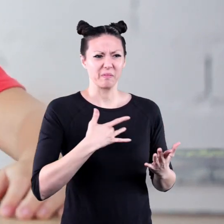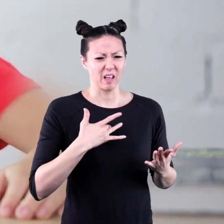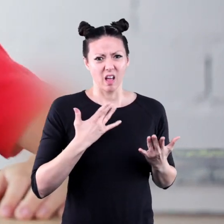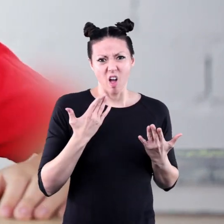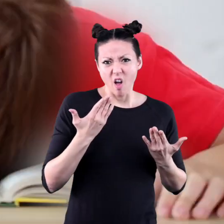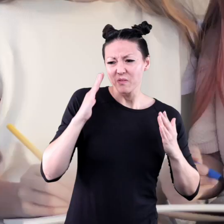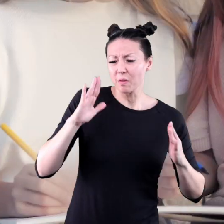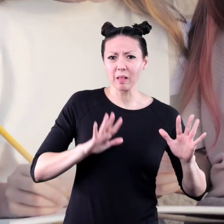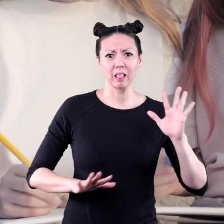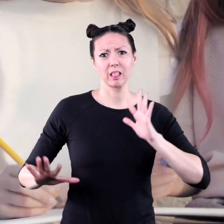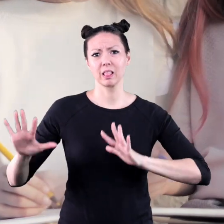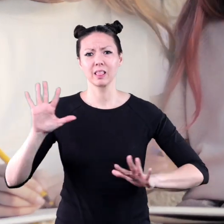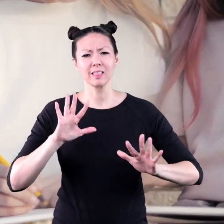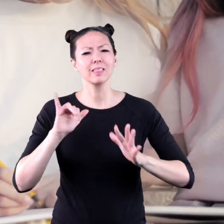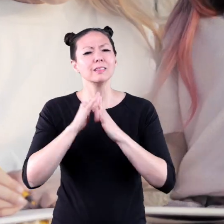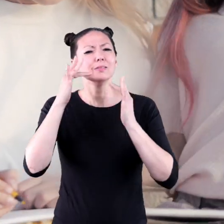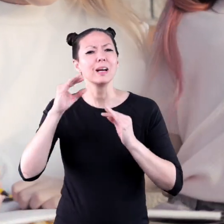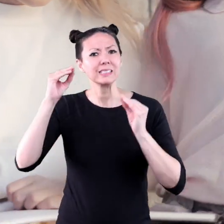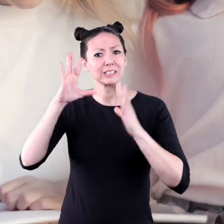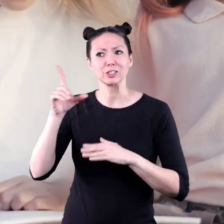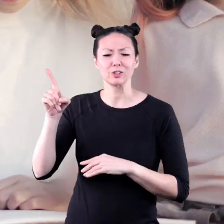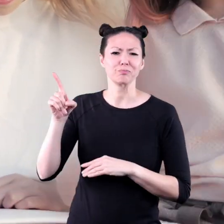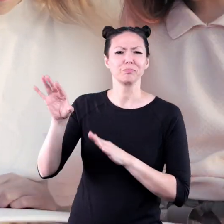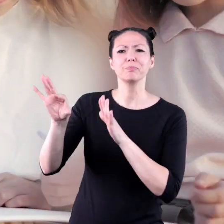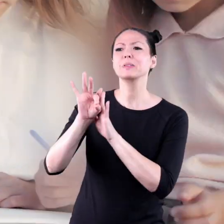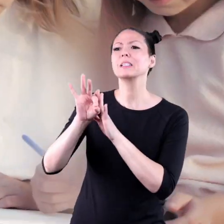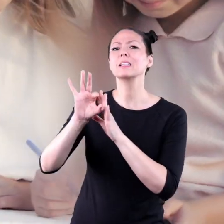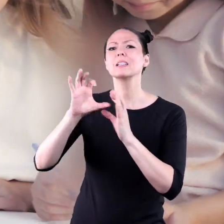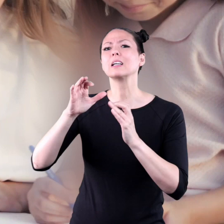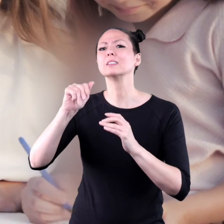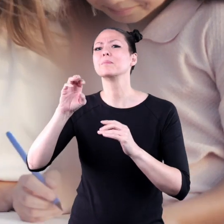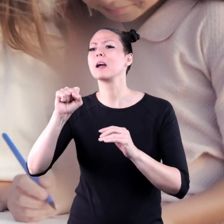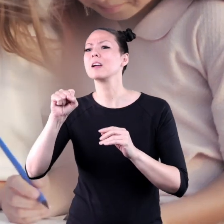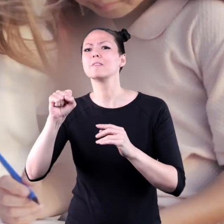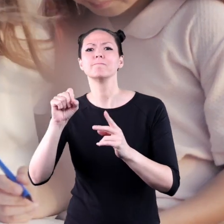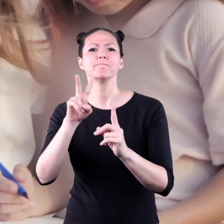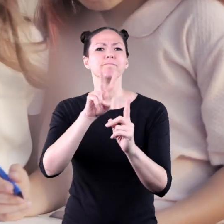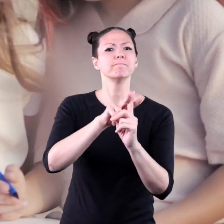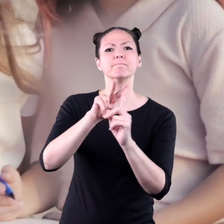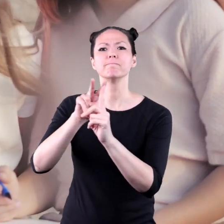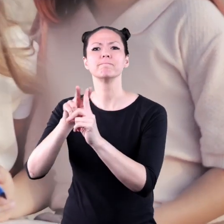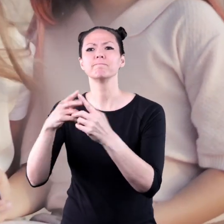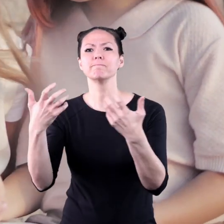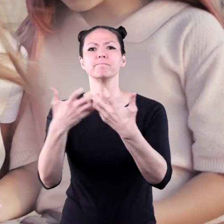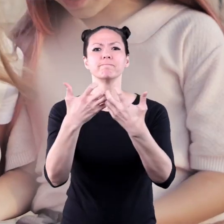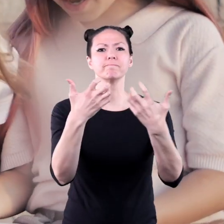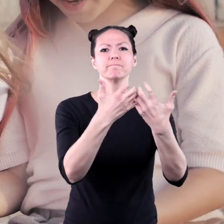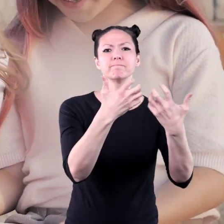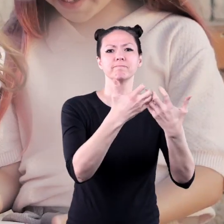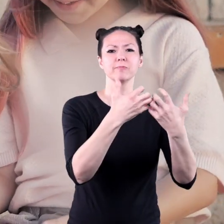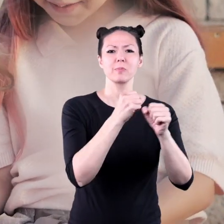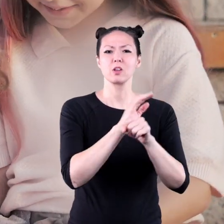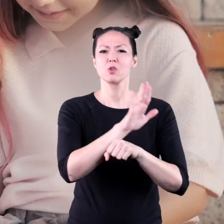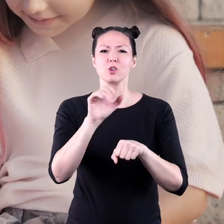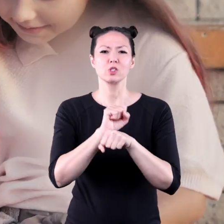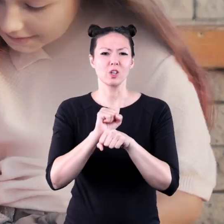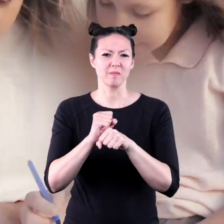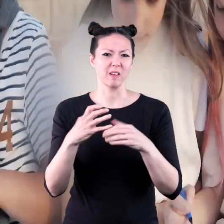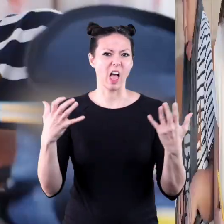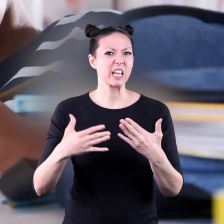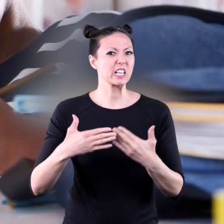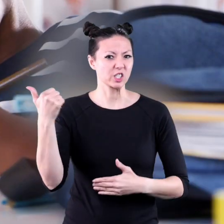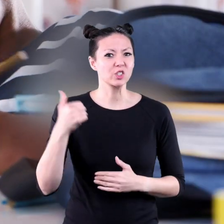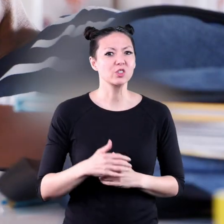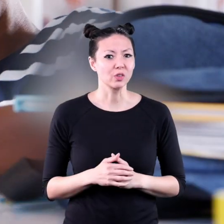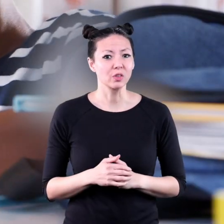overwhelming. But if your teacher let you pick some classmates to help you, it would make your job a whole lot easier.